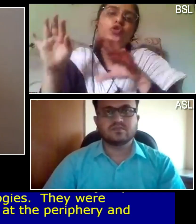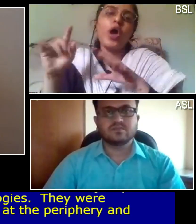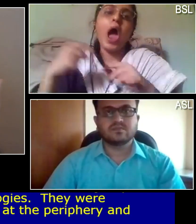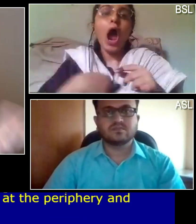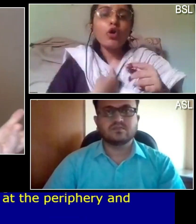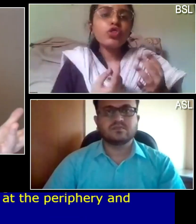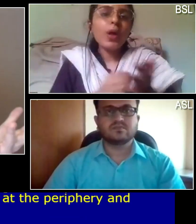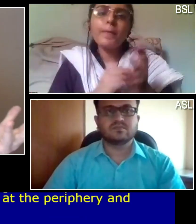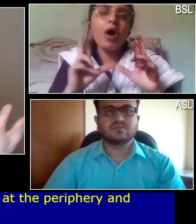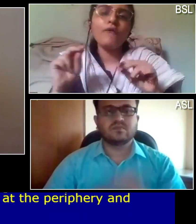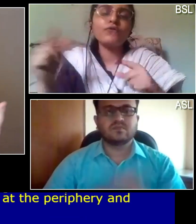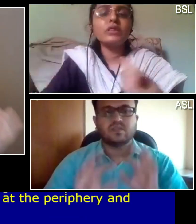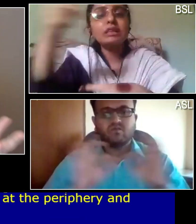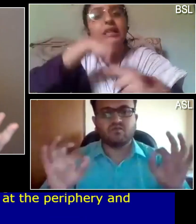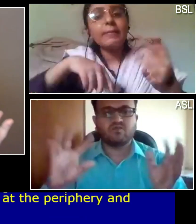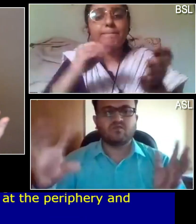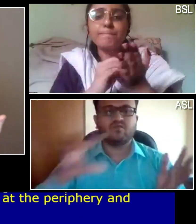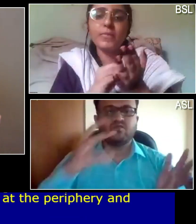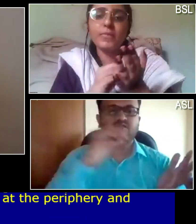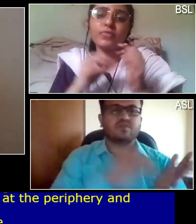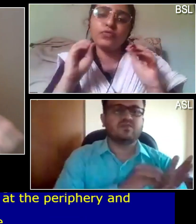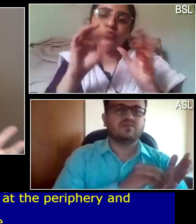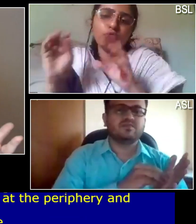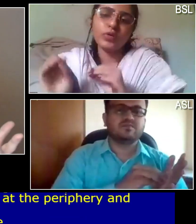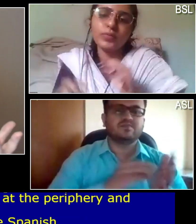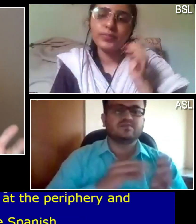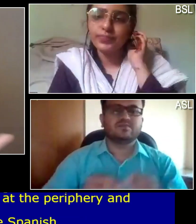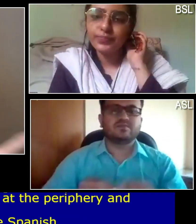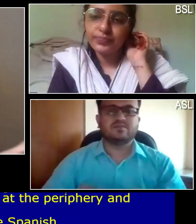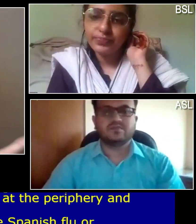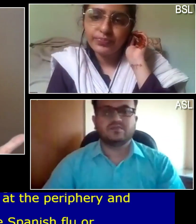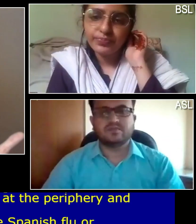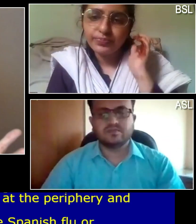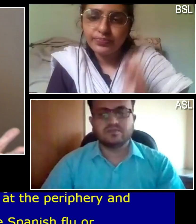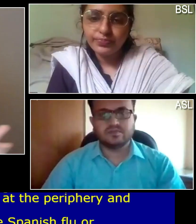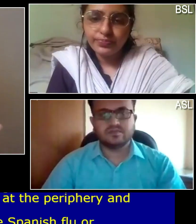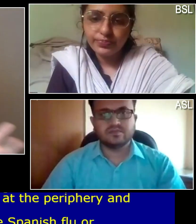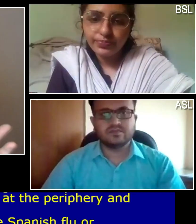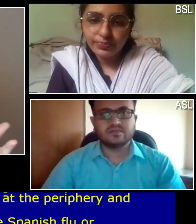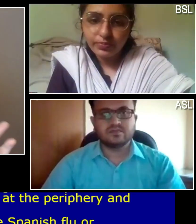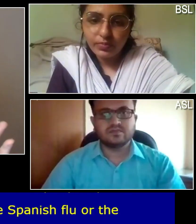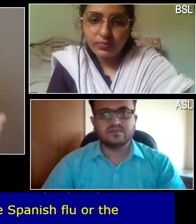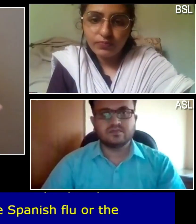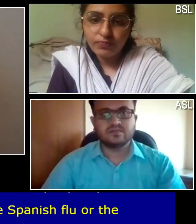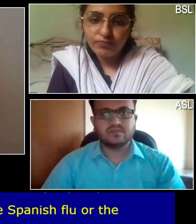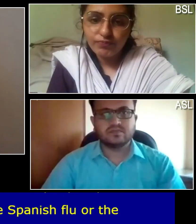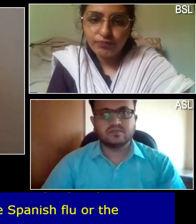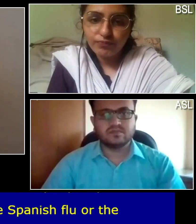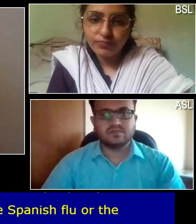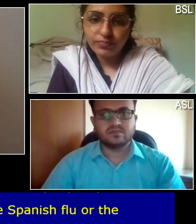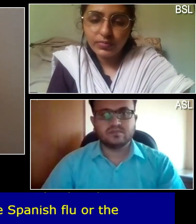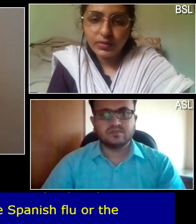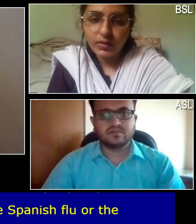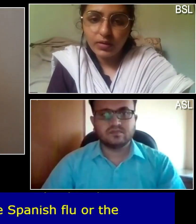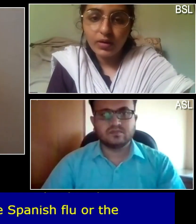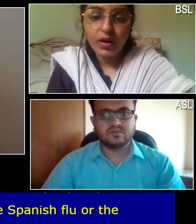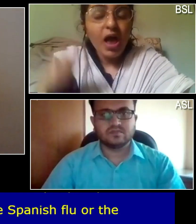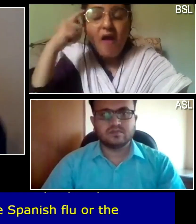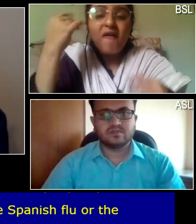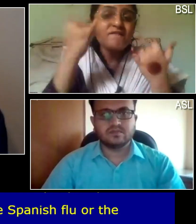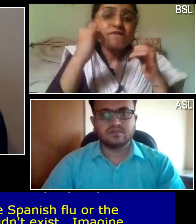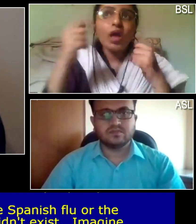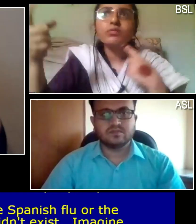So, but back in the time of the Spanish flu or the bubonic plague, those technologies didn't exist. Imagine how isolating it